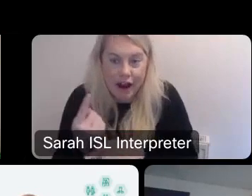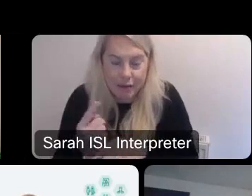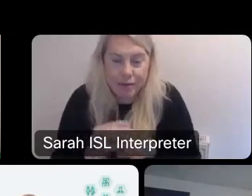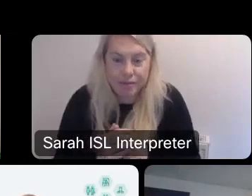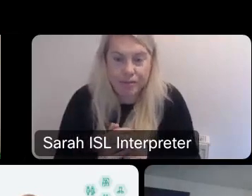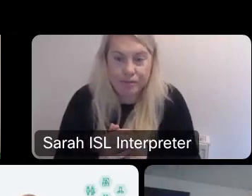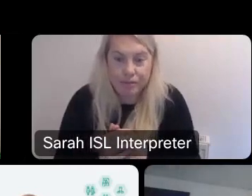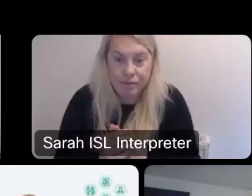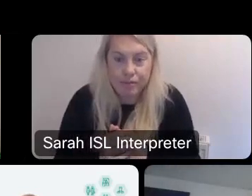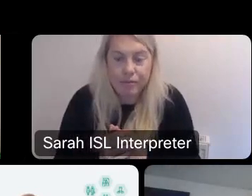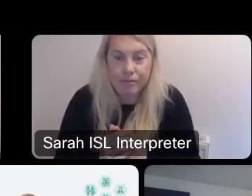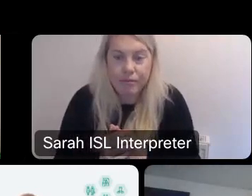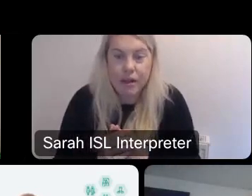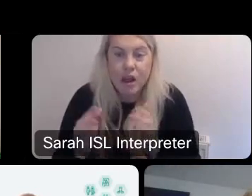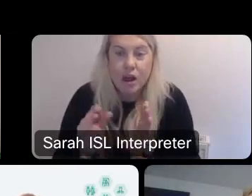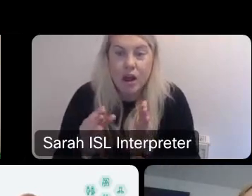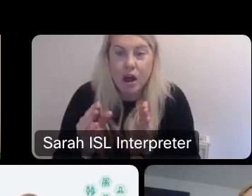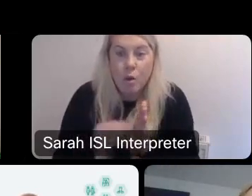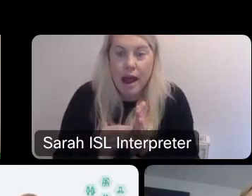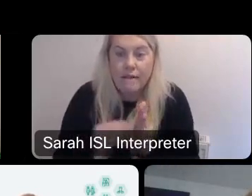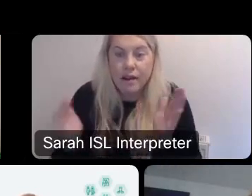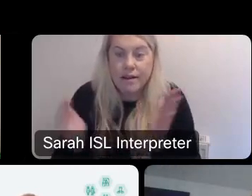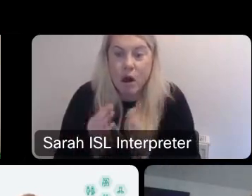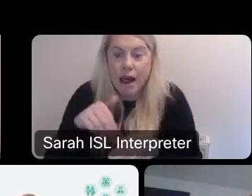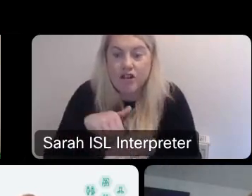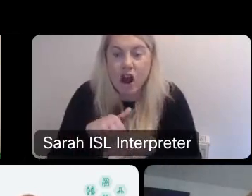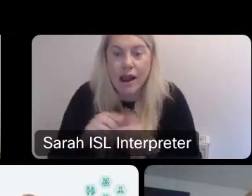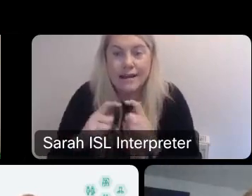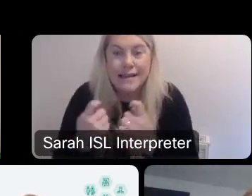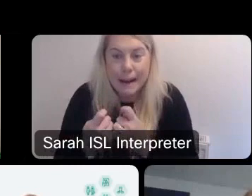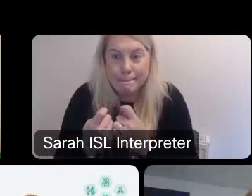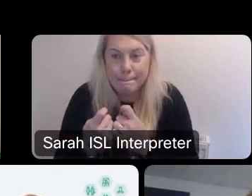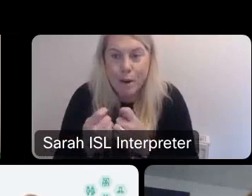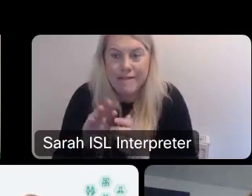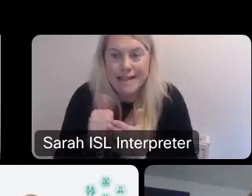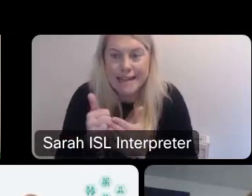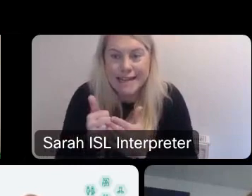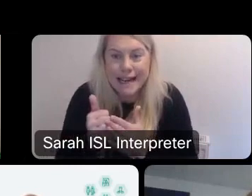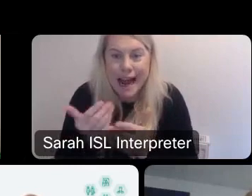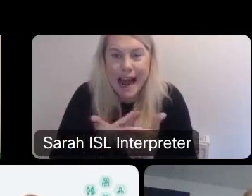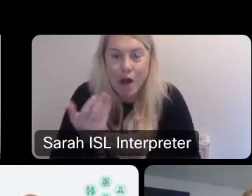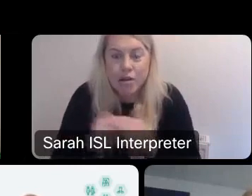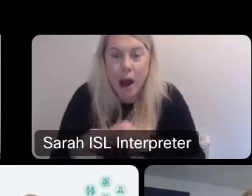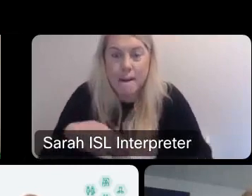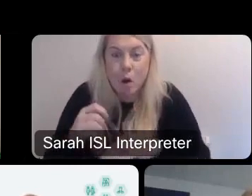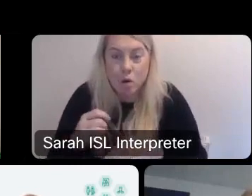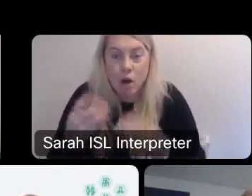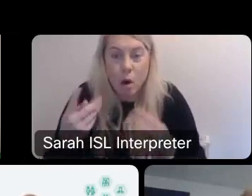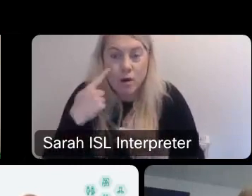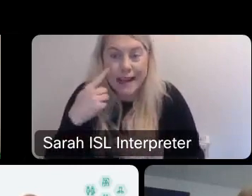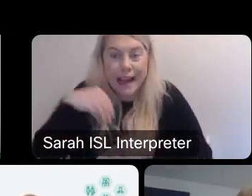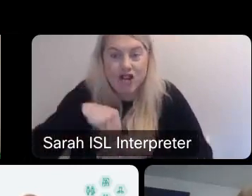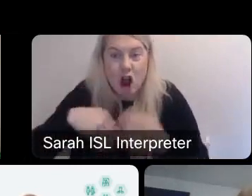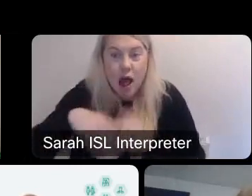have a relatively small internal team. Nationally, there's 16 counsellors, but most staff want to see an internal counsellor